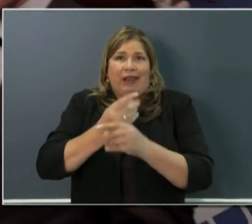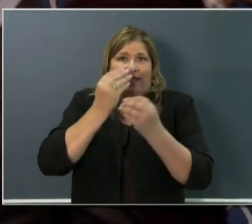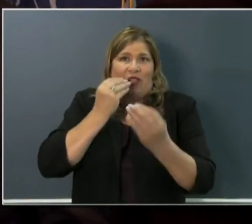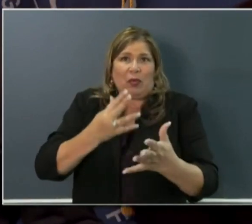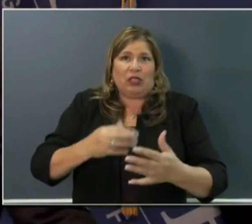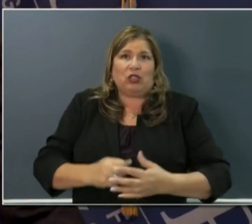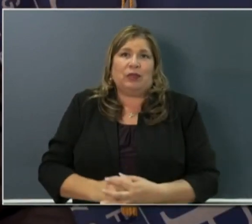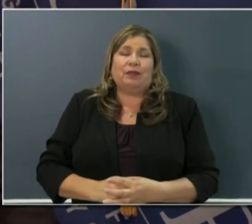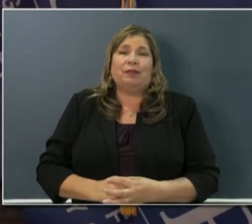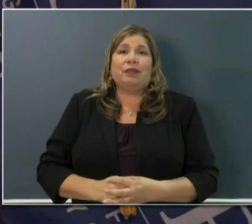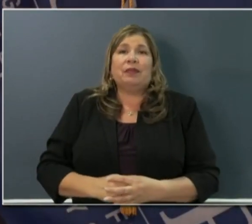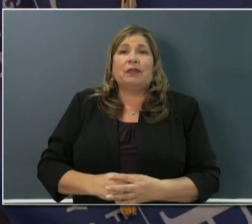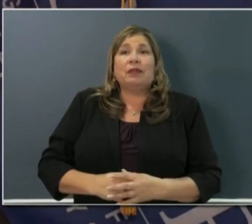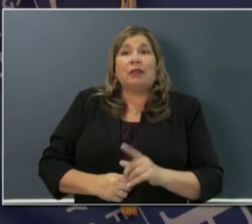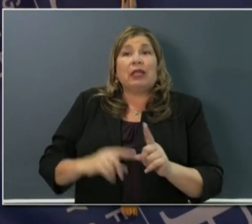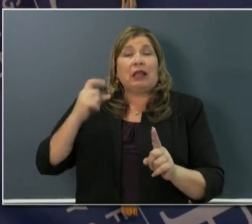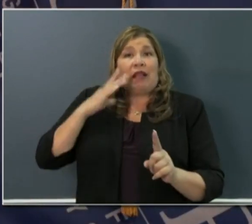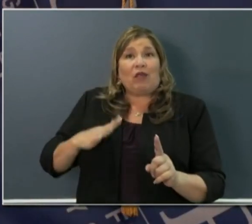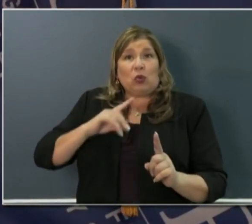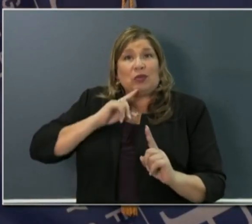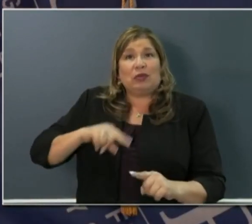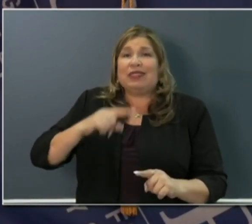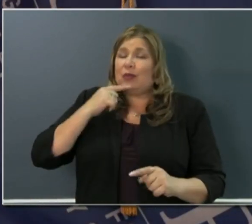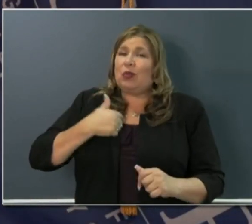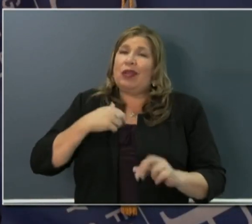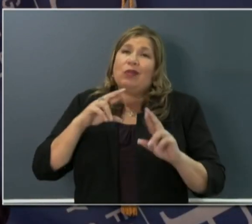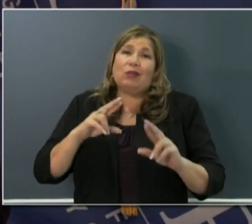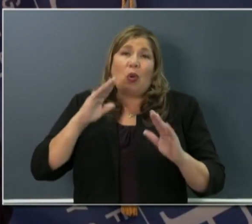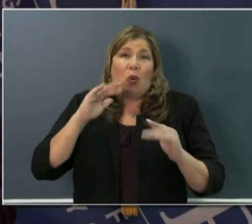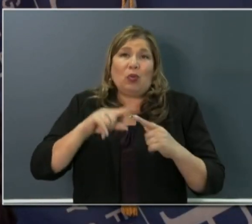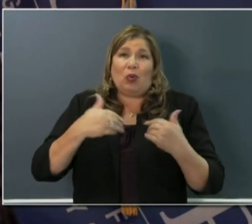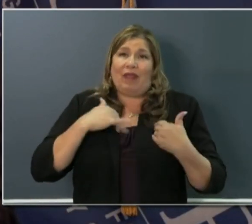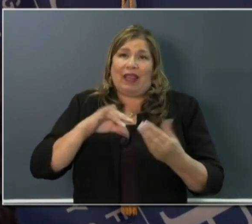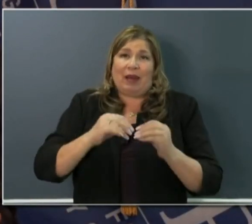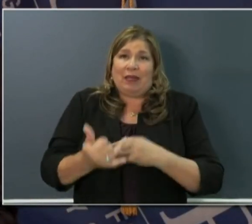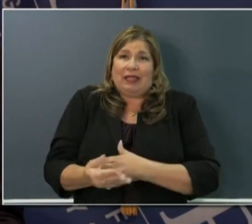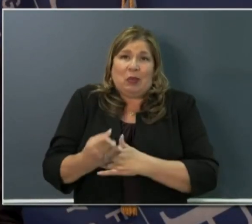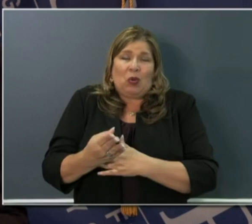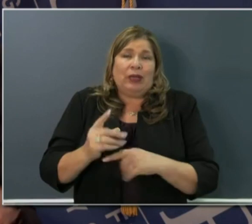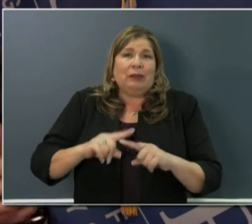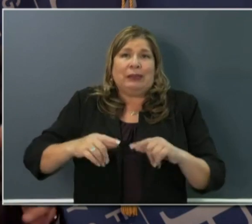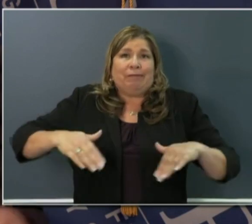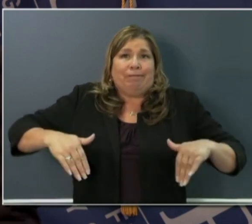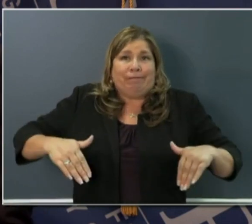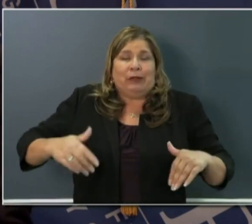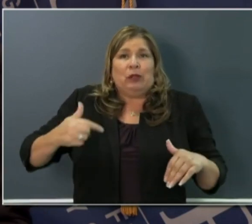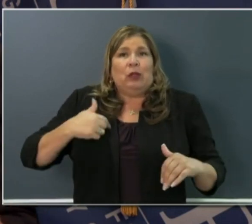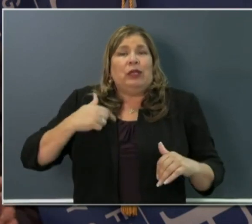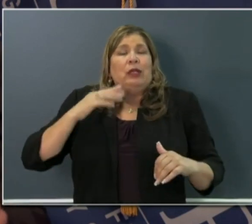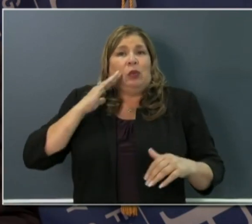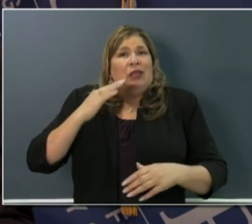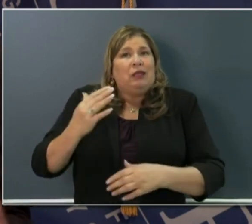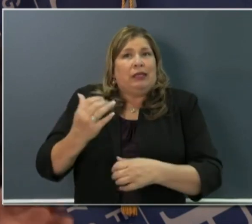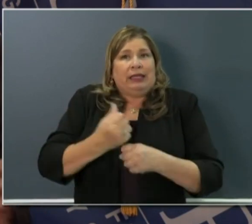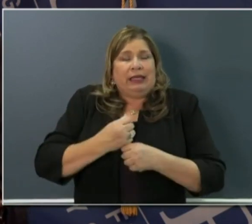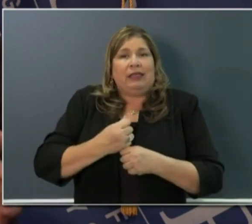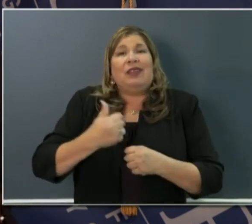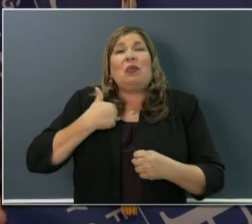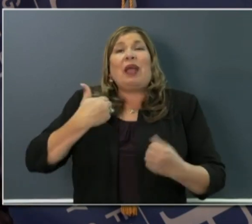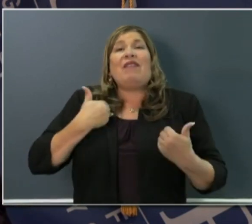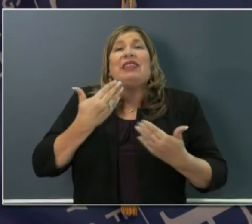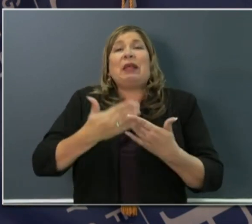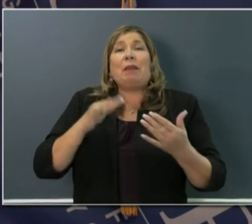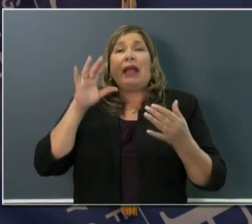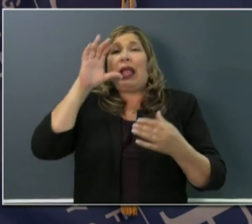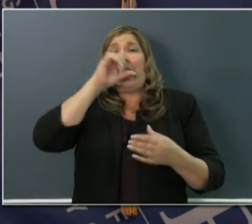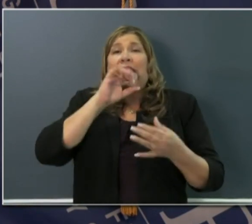have those numbers this morning, but we'll get those as quickly as we can. Again, in the spirit, I have estimates. I don't like the estimates. We're